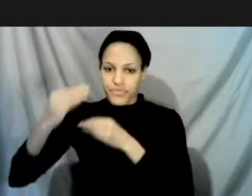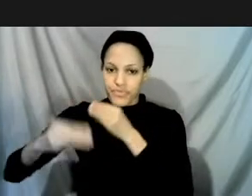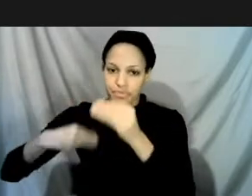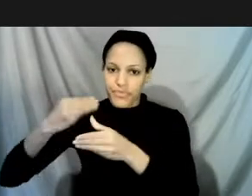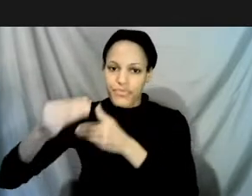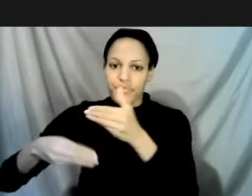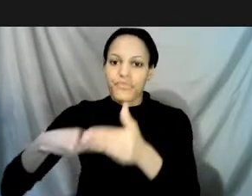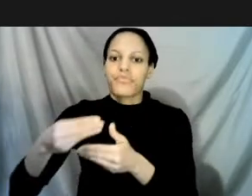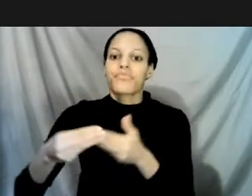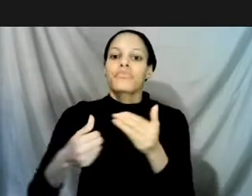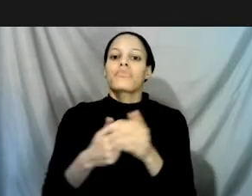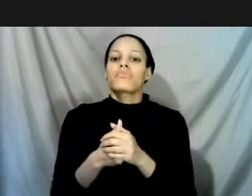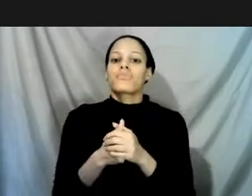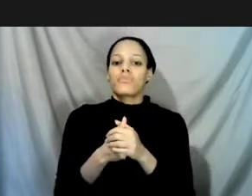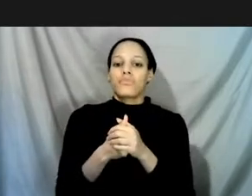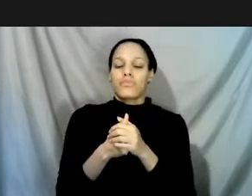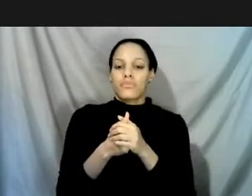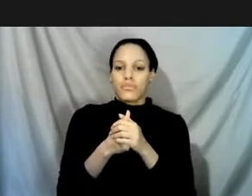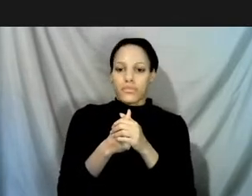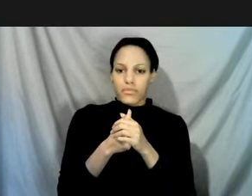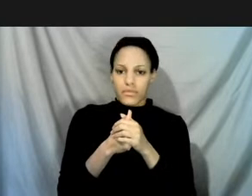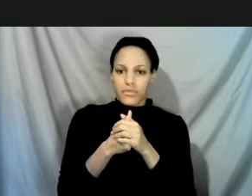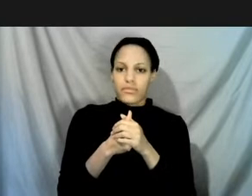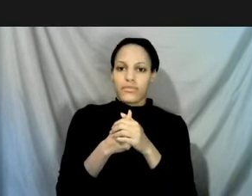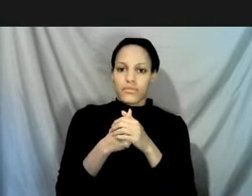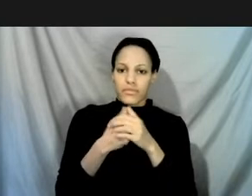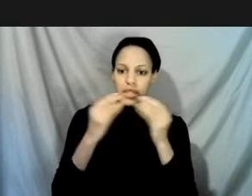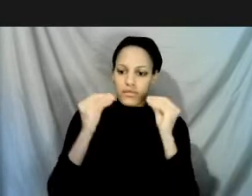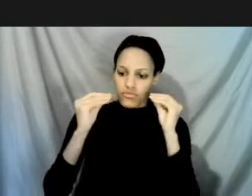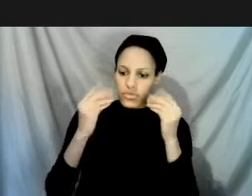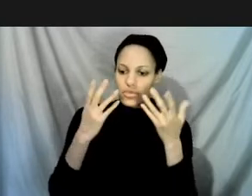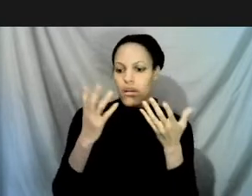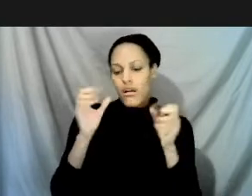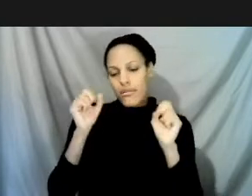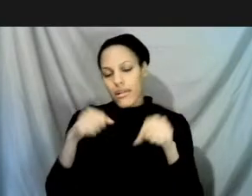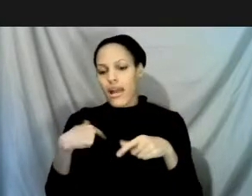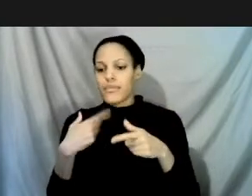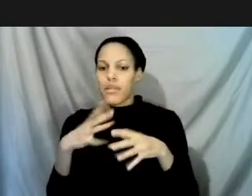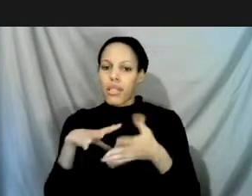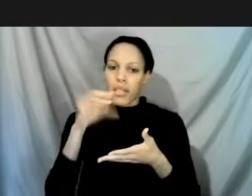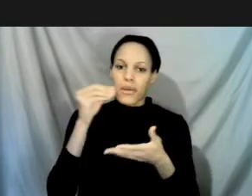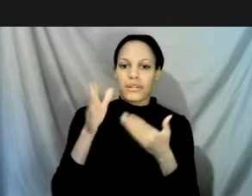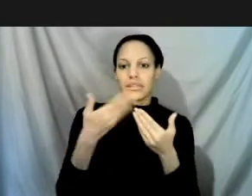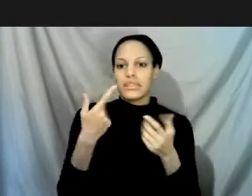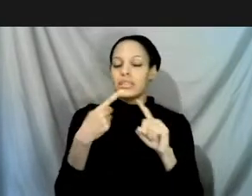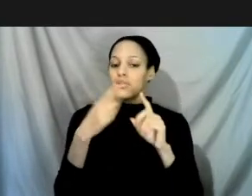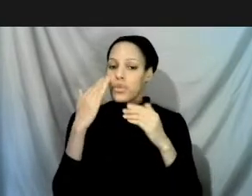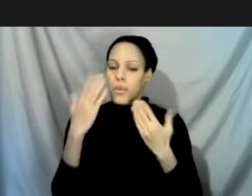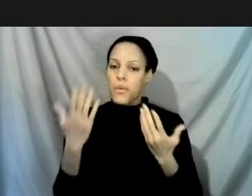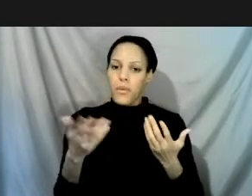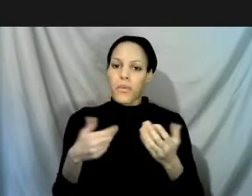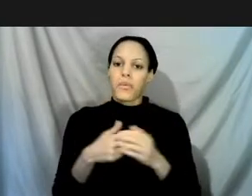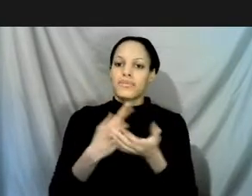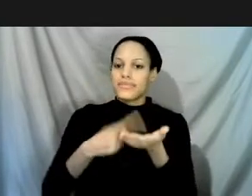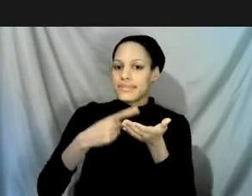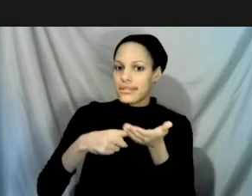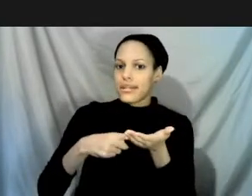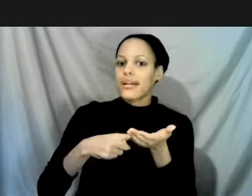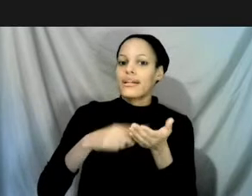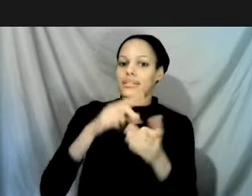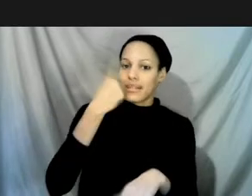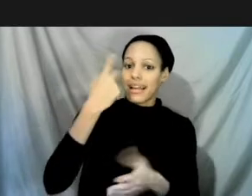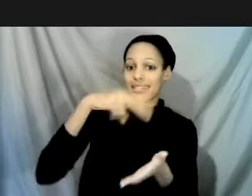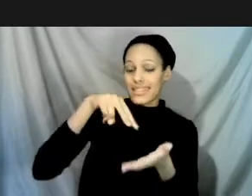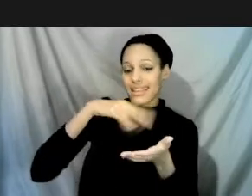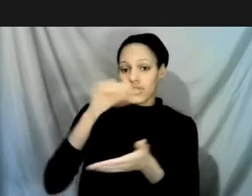dancers, you talked, Princess, about your parents being a part of the Black Arts Movement. Well, I've been around long